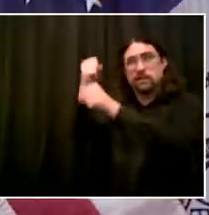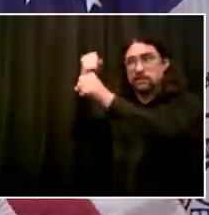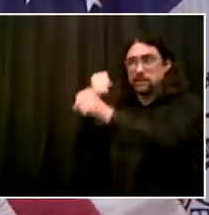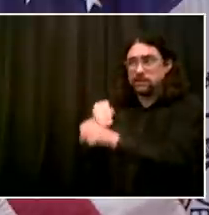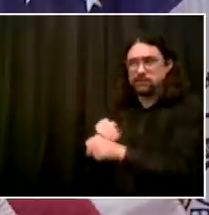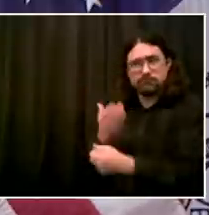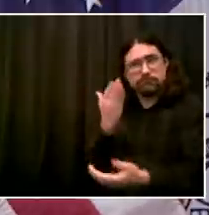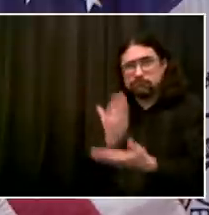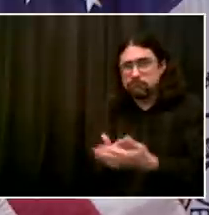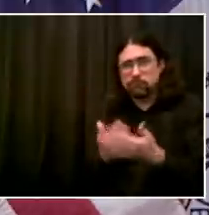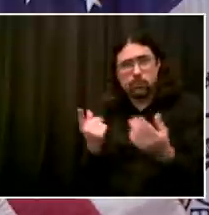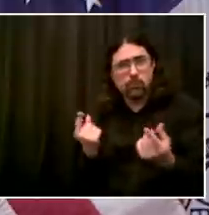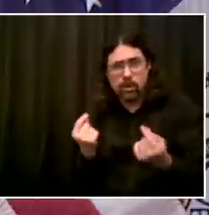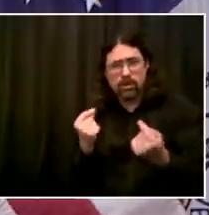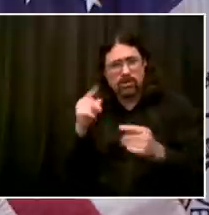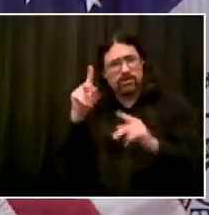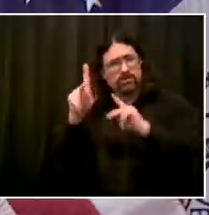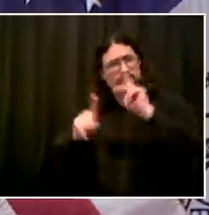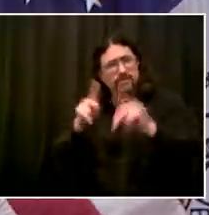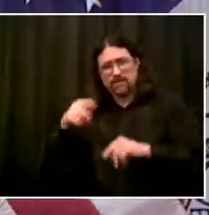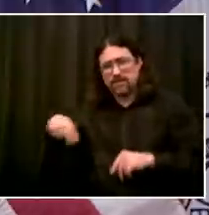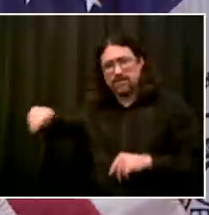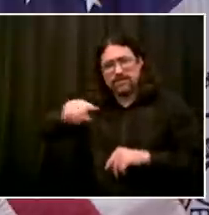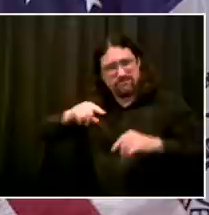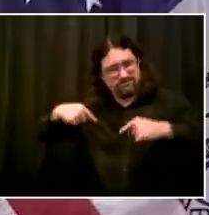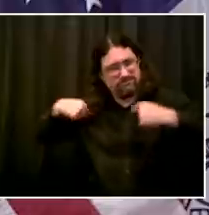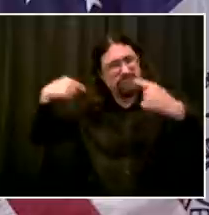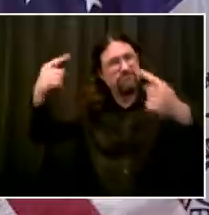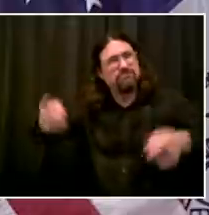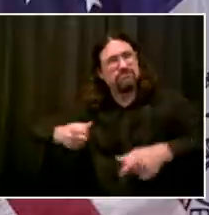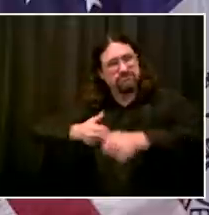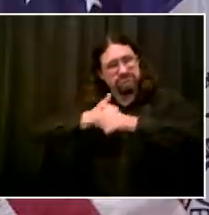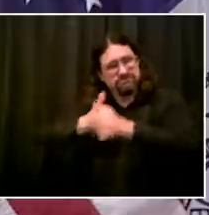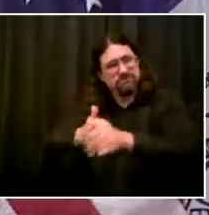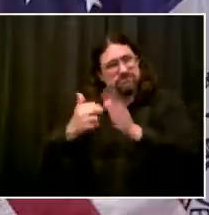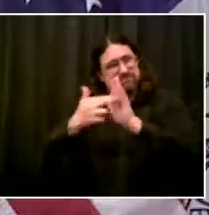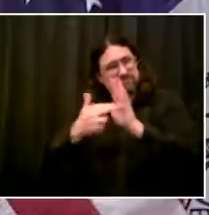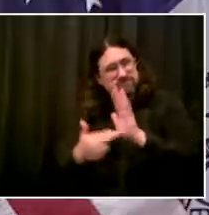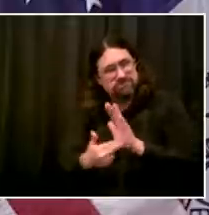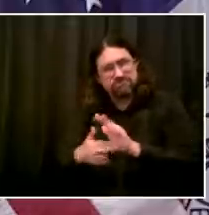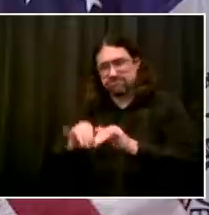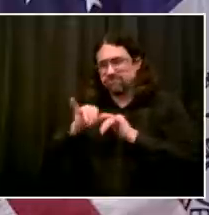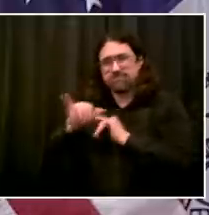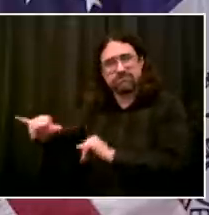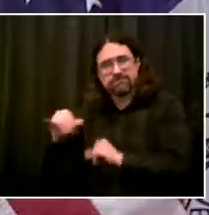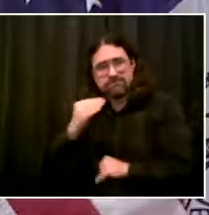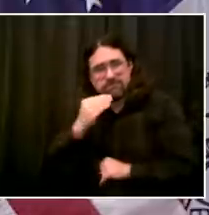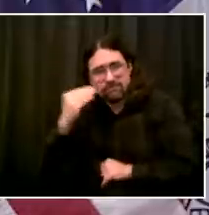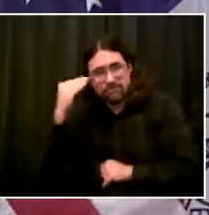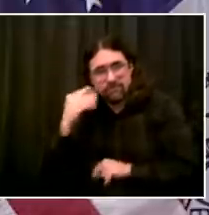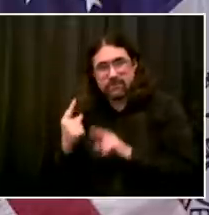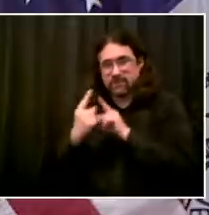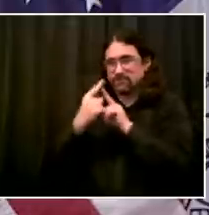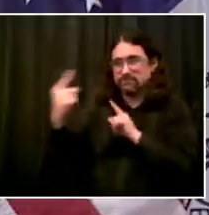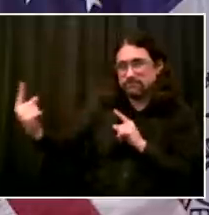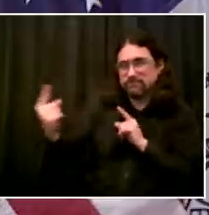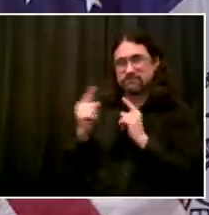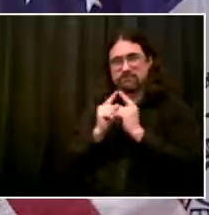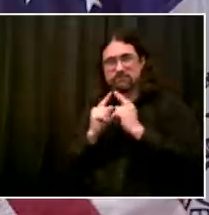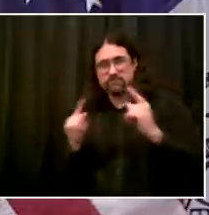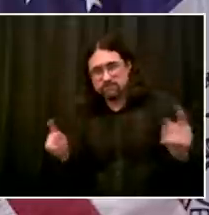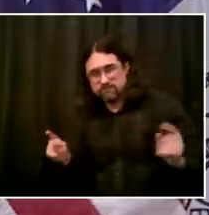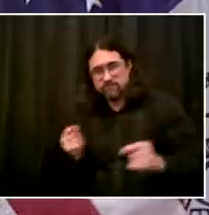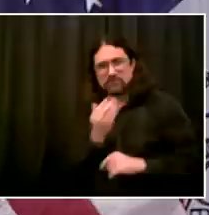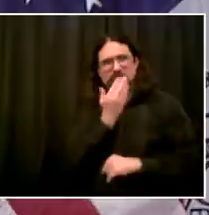going to go down as people hunker down. But as soon as we relax these